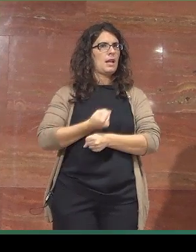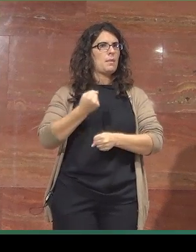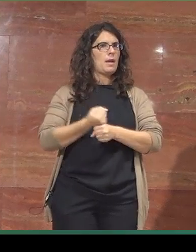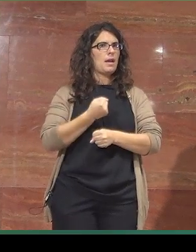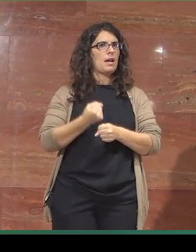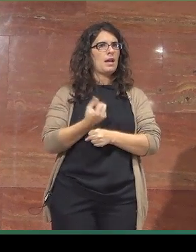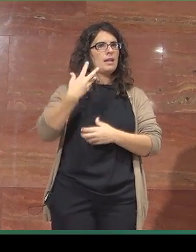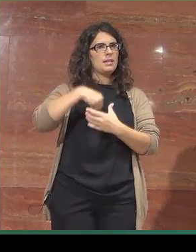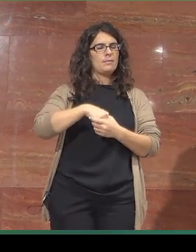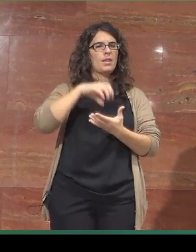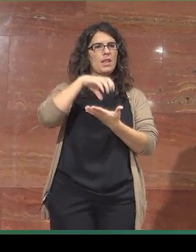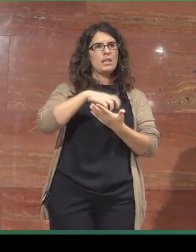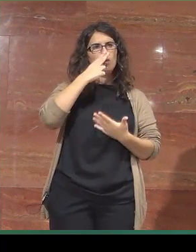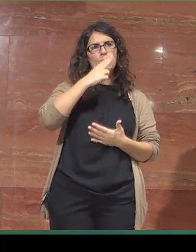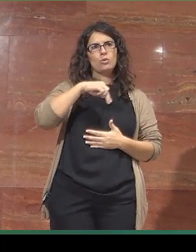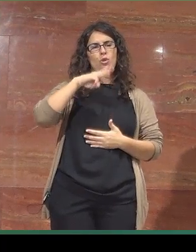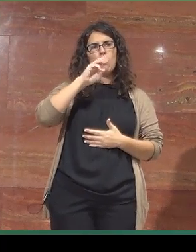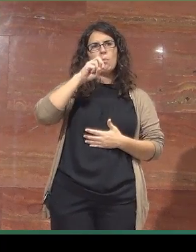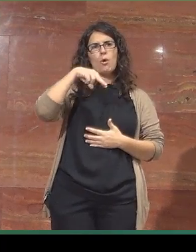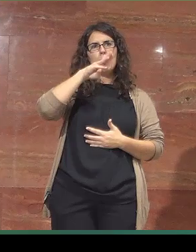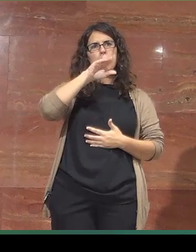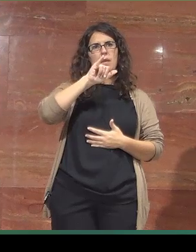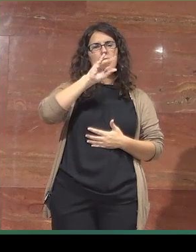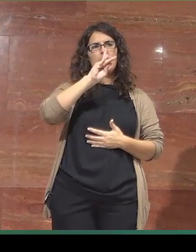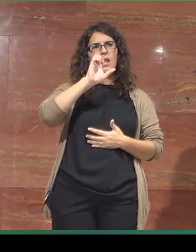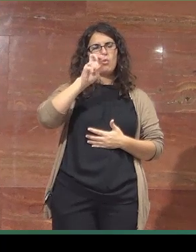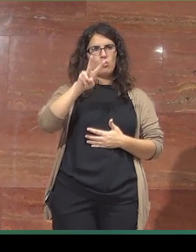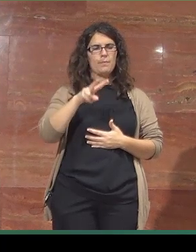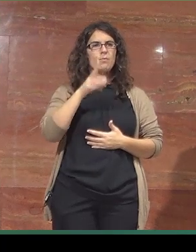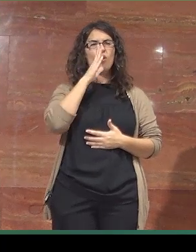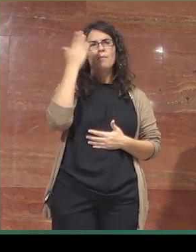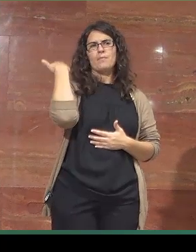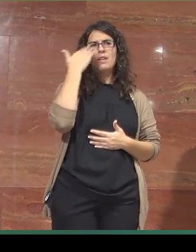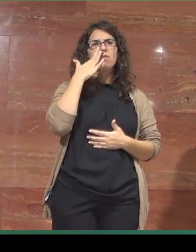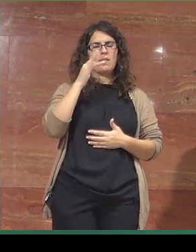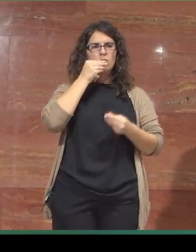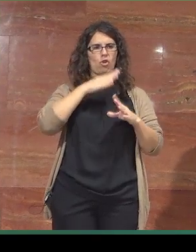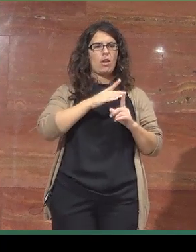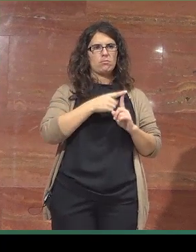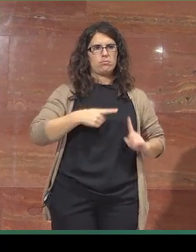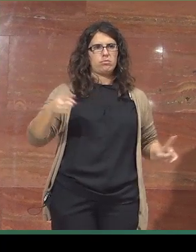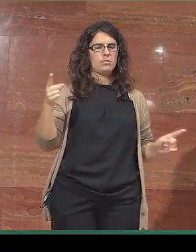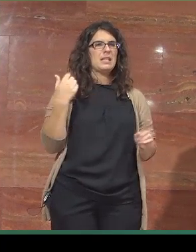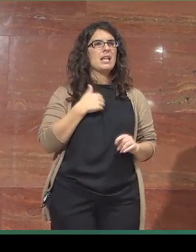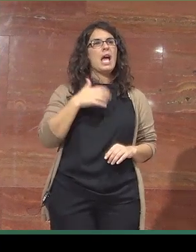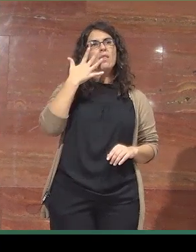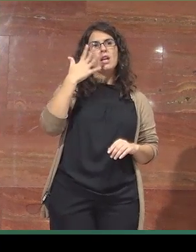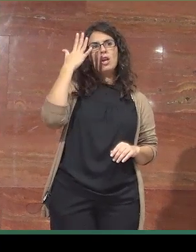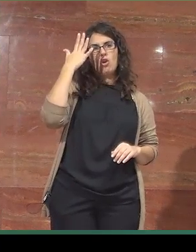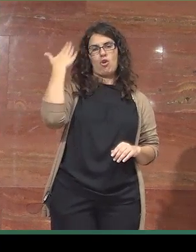long story in France. Now we have 5 generations of sign system in Centre Pompidou.